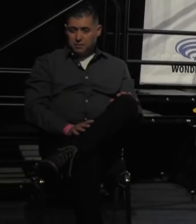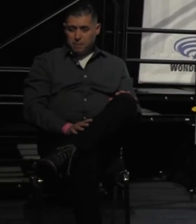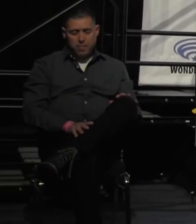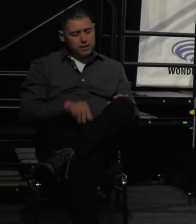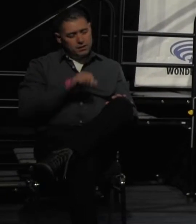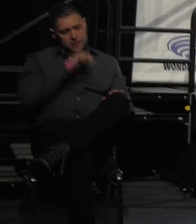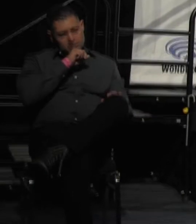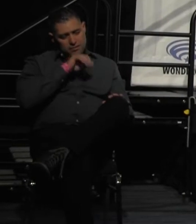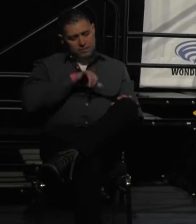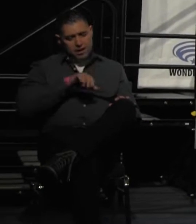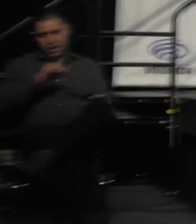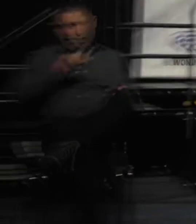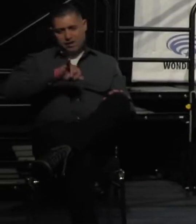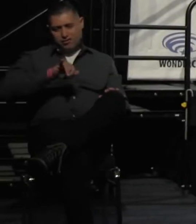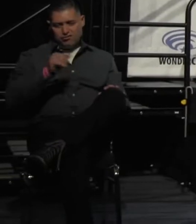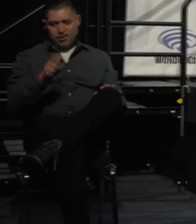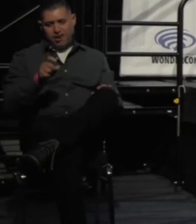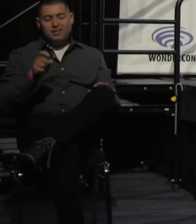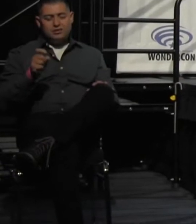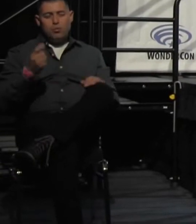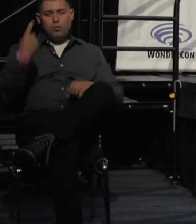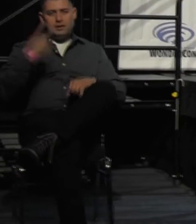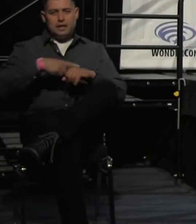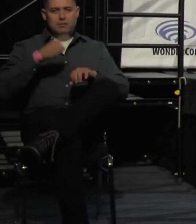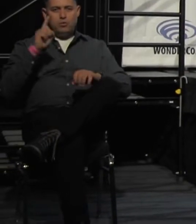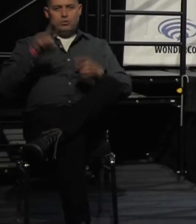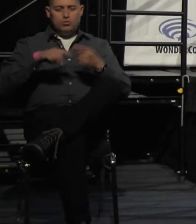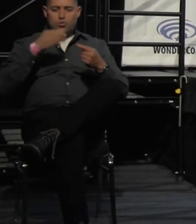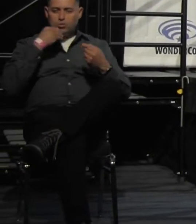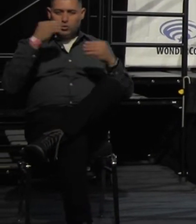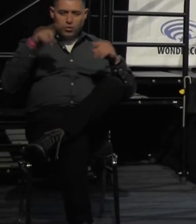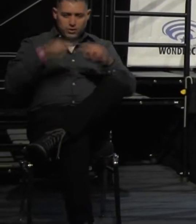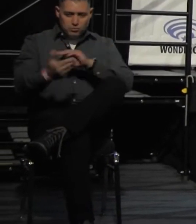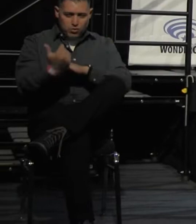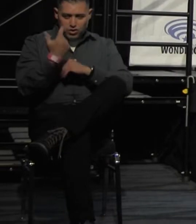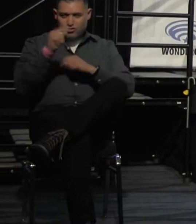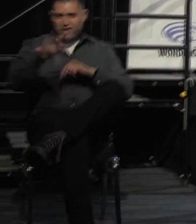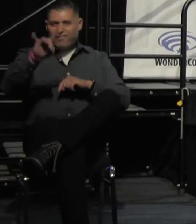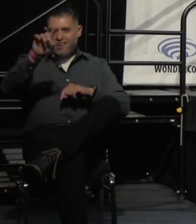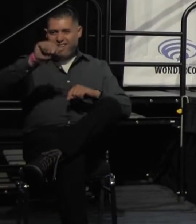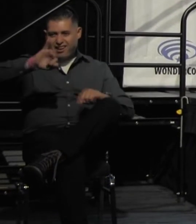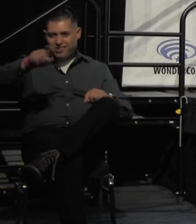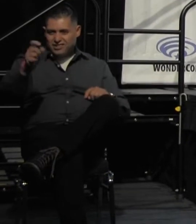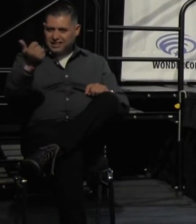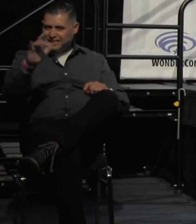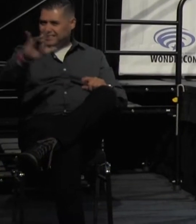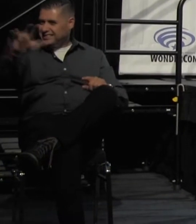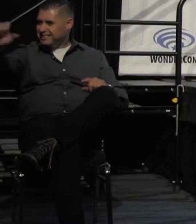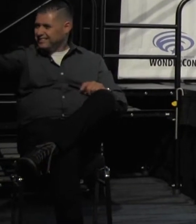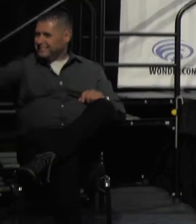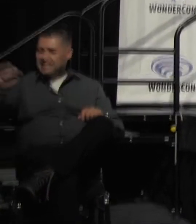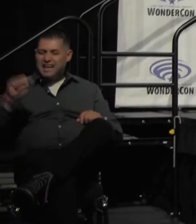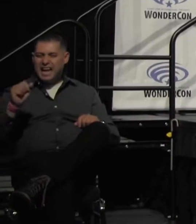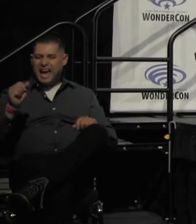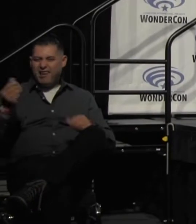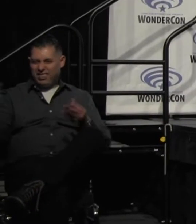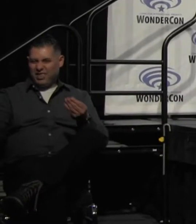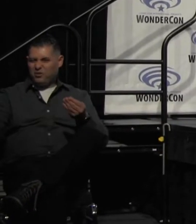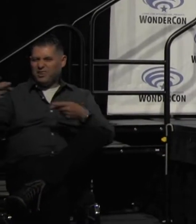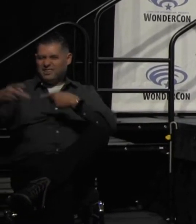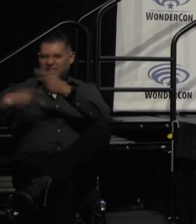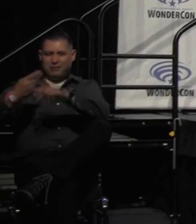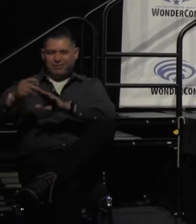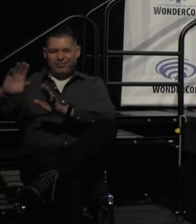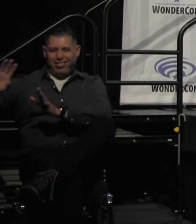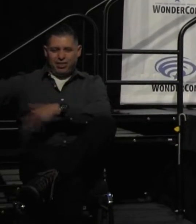love that. I love Ajax. I went to the grocery store this morning looking for old school Ajax. They don't have it, dude. They had the liquid kind, but I didn't want that one,